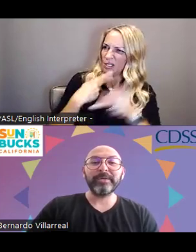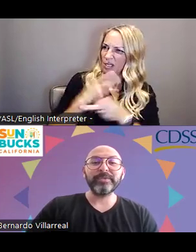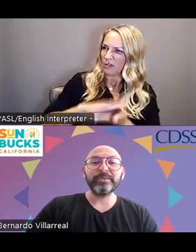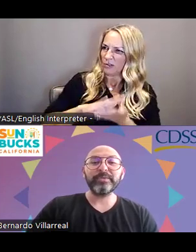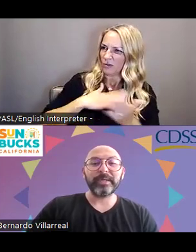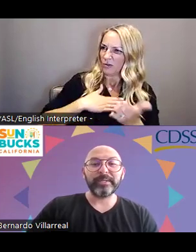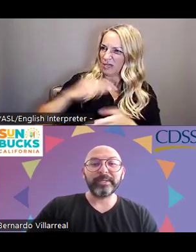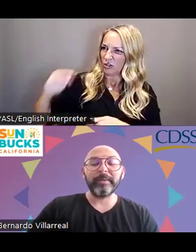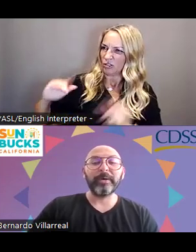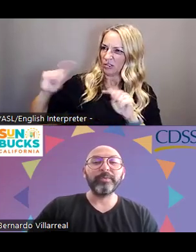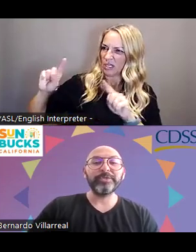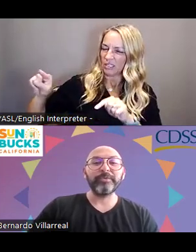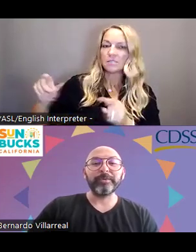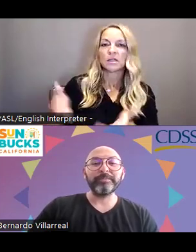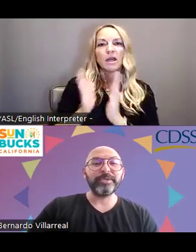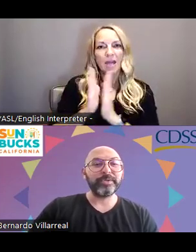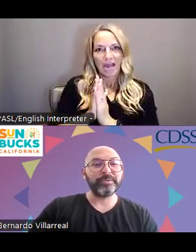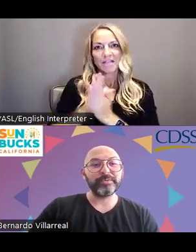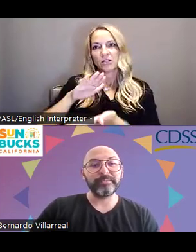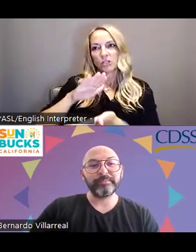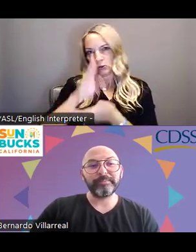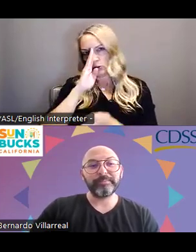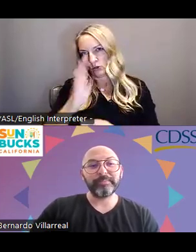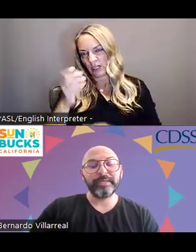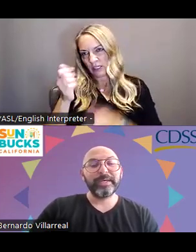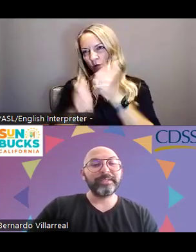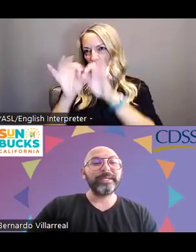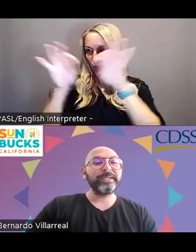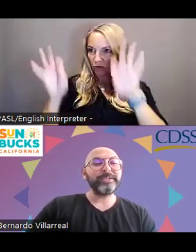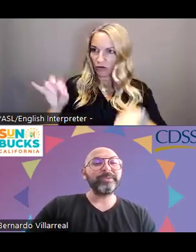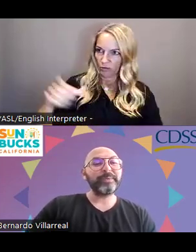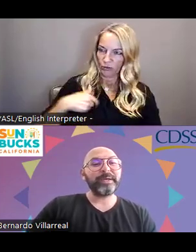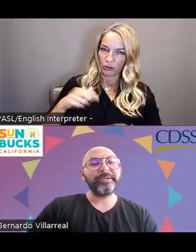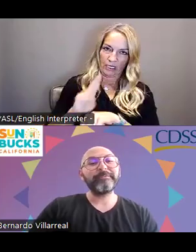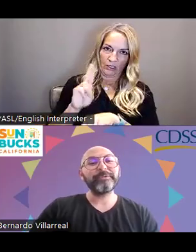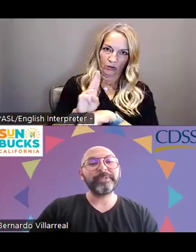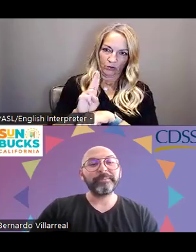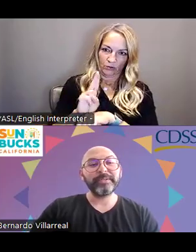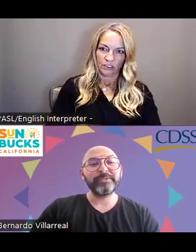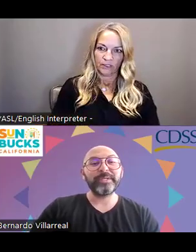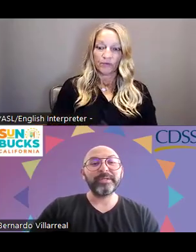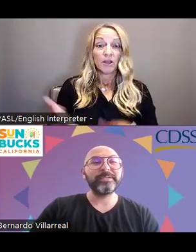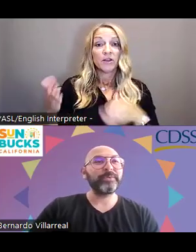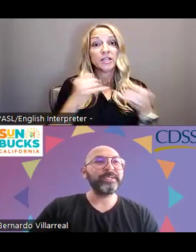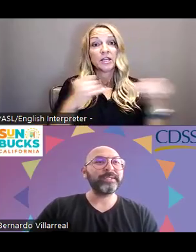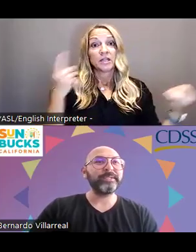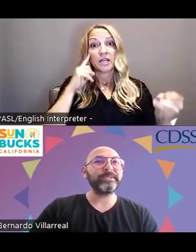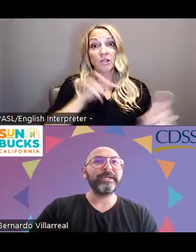should ask their child's school directly about which form to use. The deadline to apply for